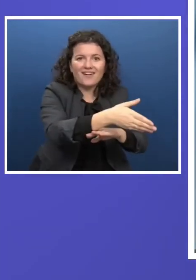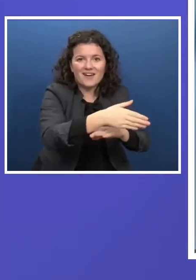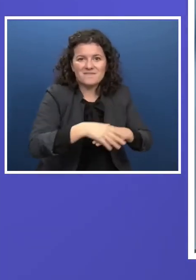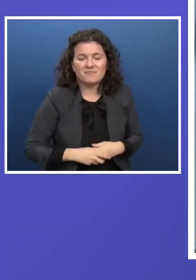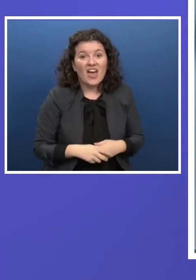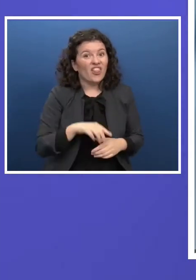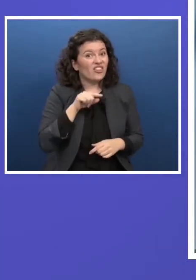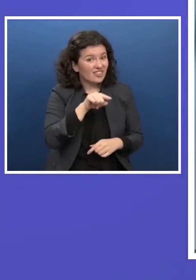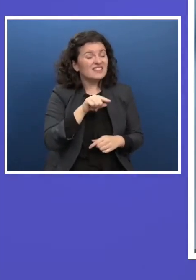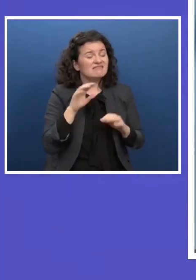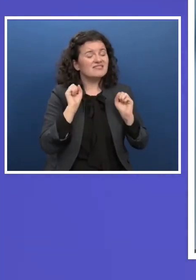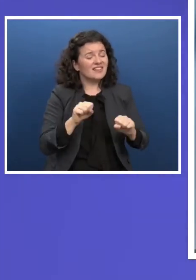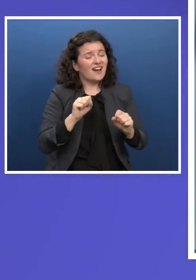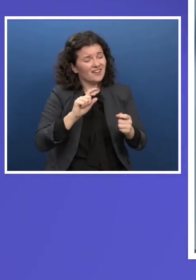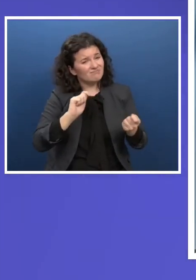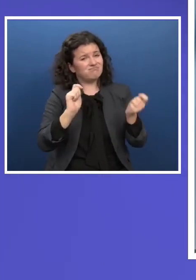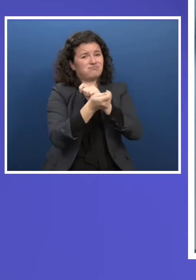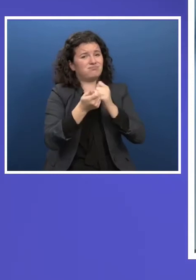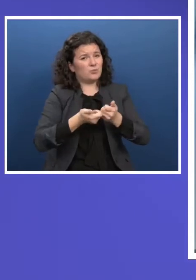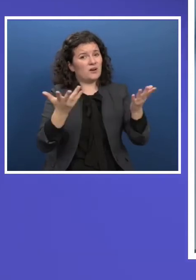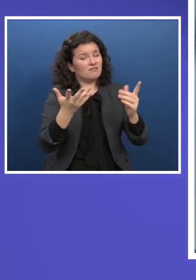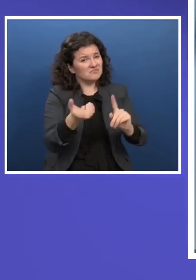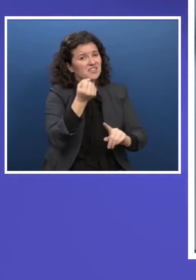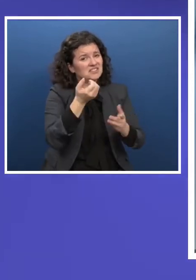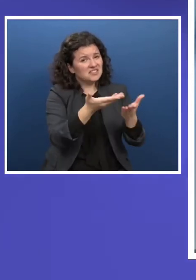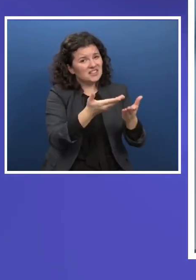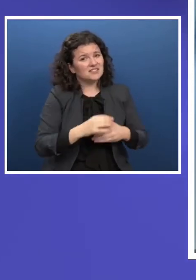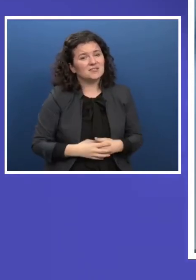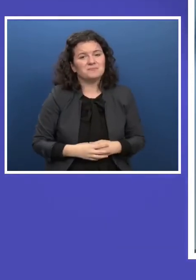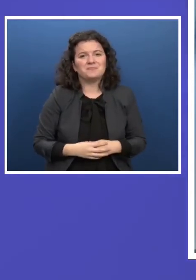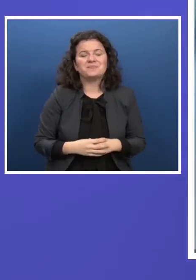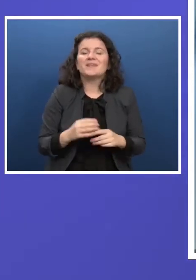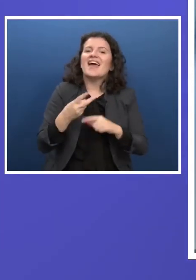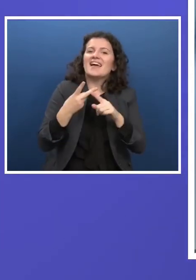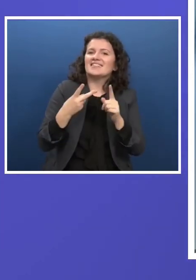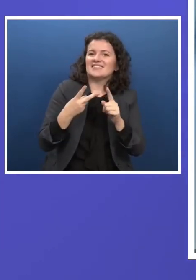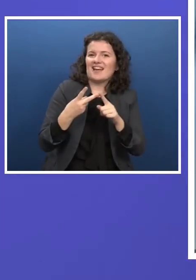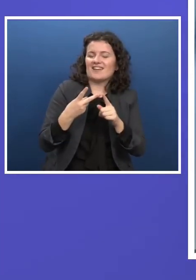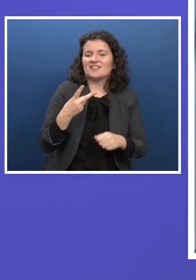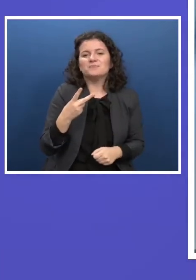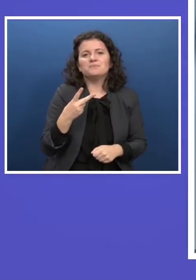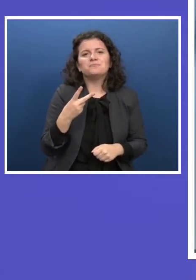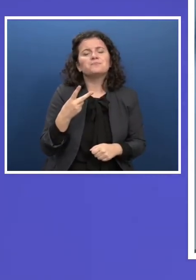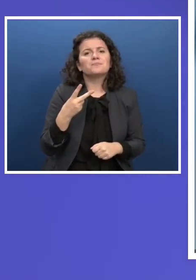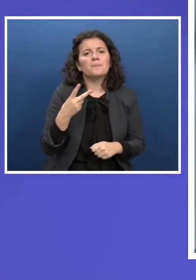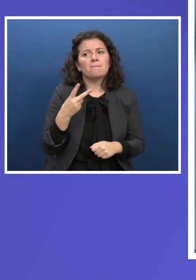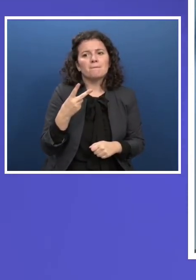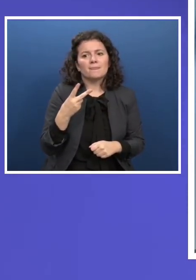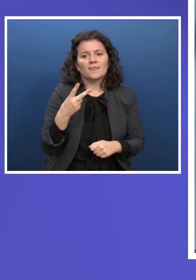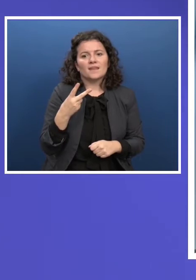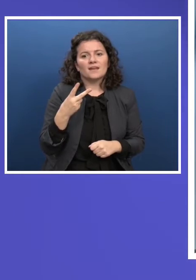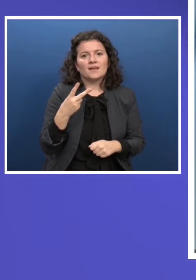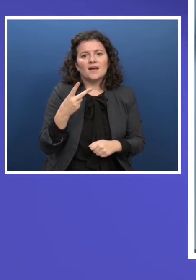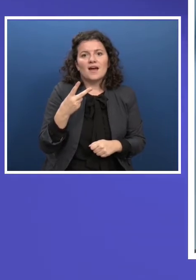been essential to the success. The second point which I want to make, which very much builds, I think, on what Pavi mentioned in